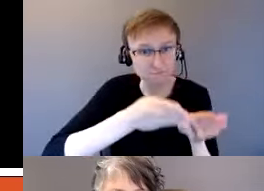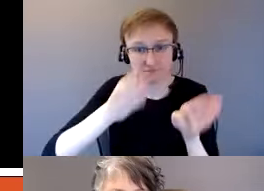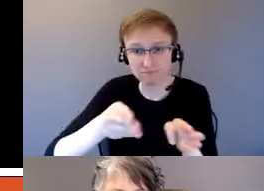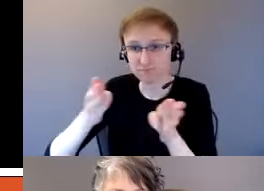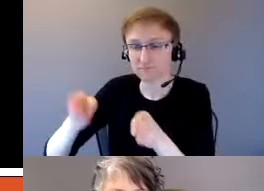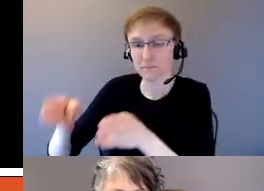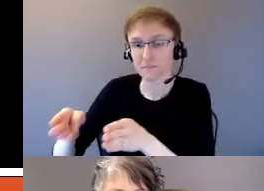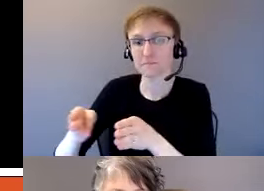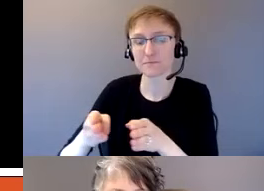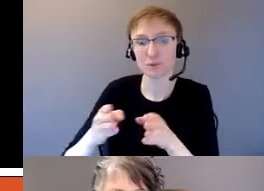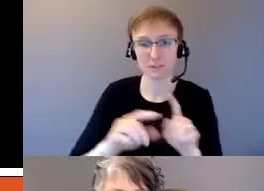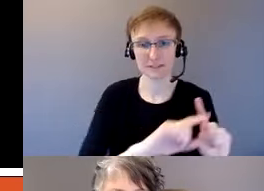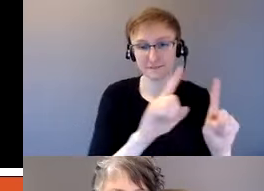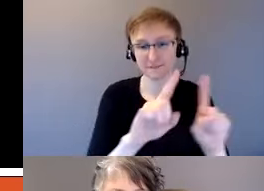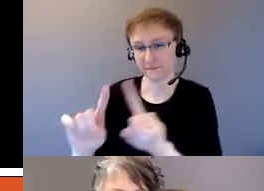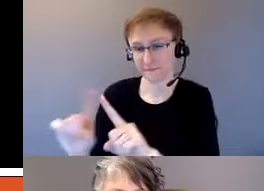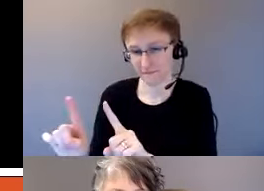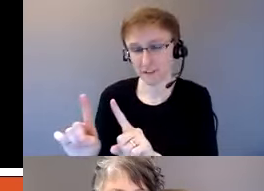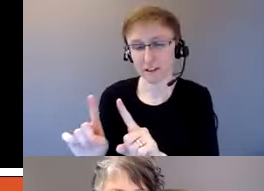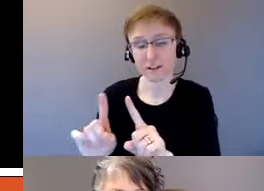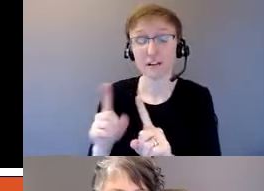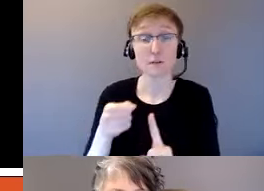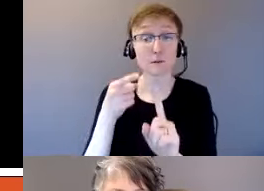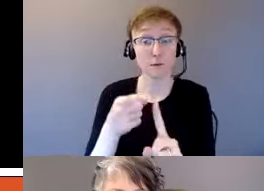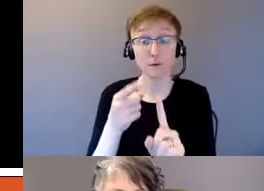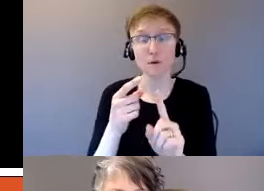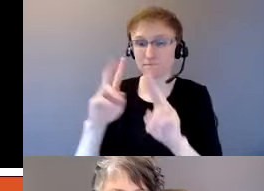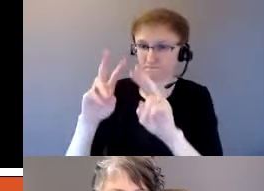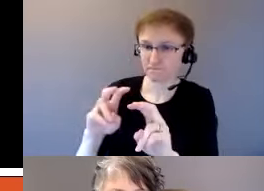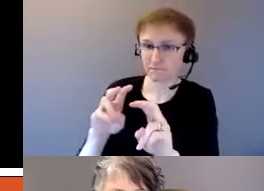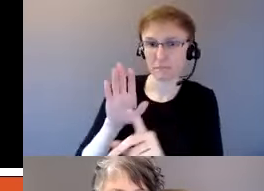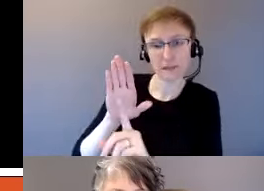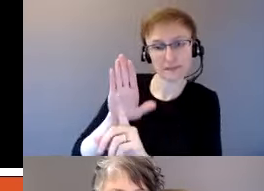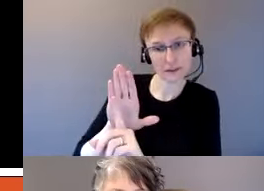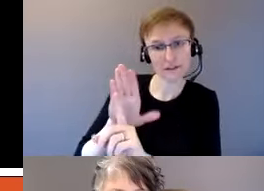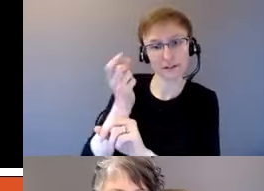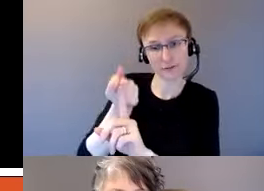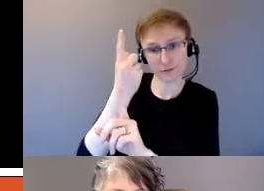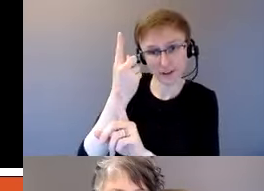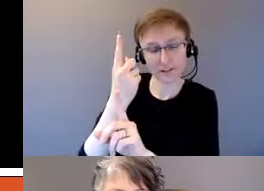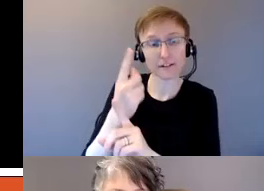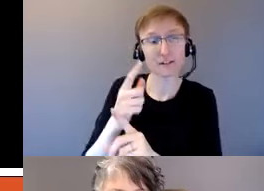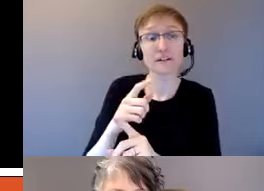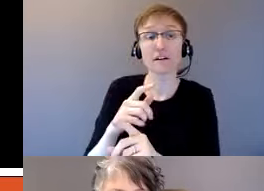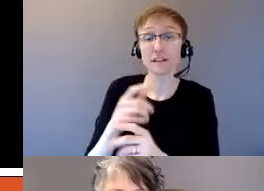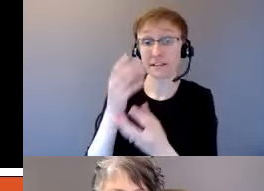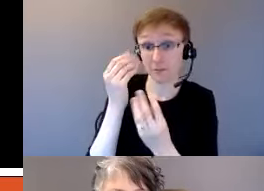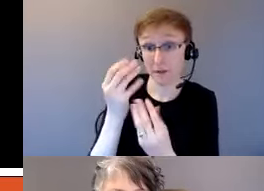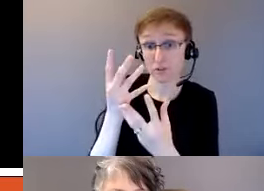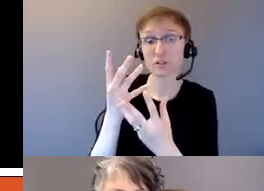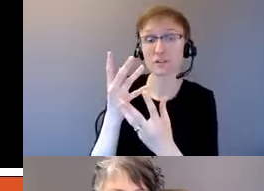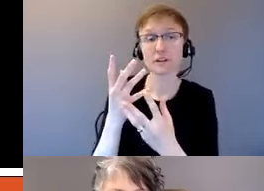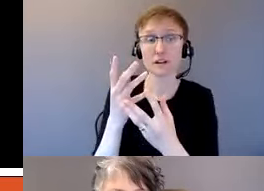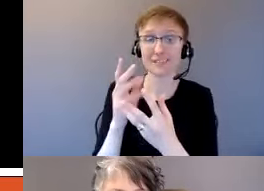unique. So the intent is to assess their understanding and appreciation of the information, as I said, that is relevant and